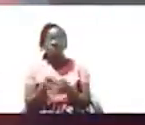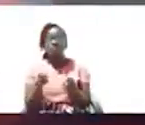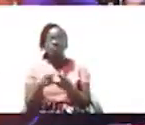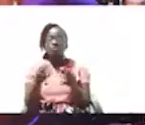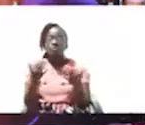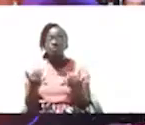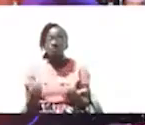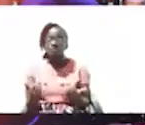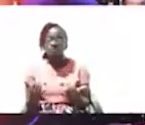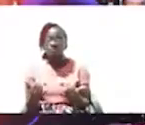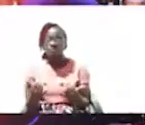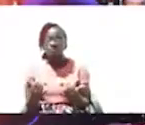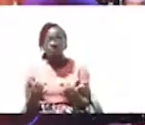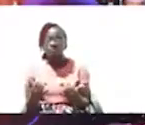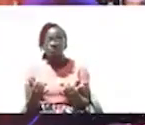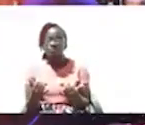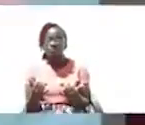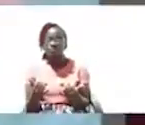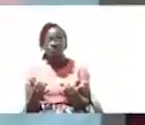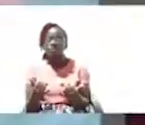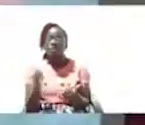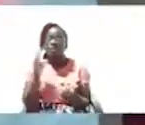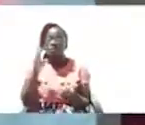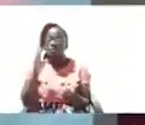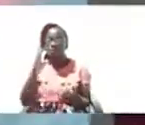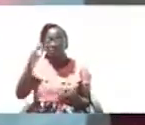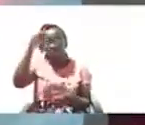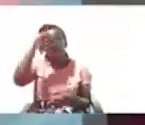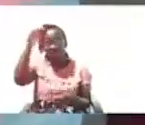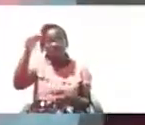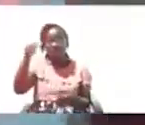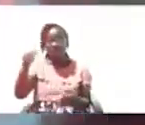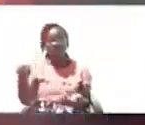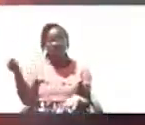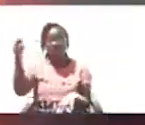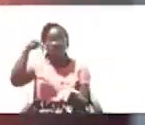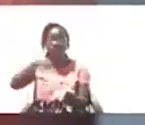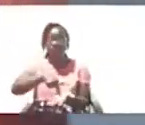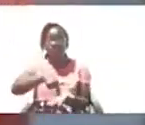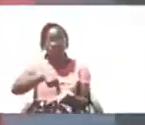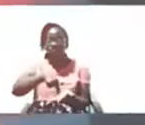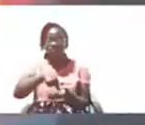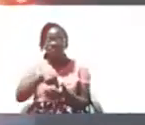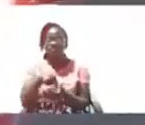But tonight, a man arose.